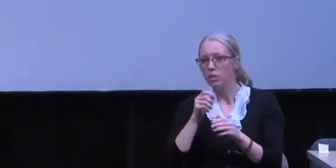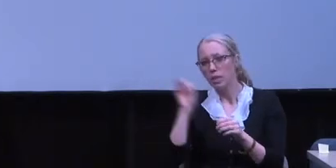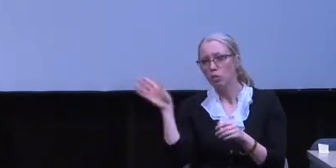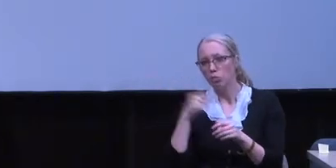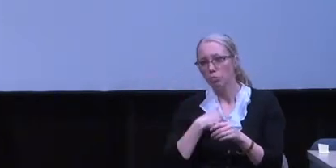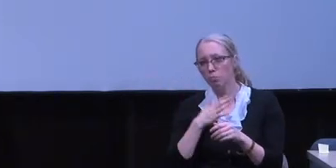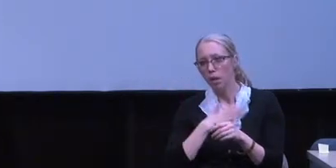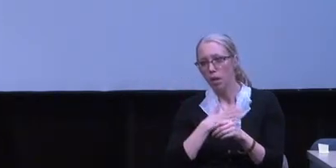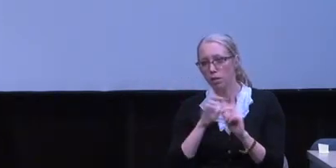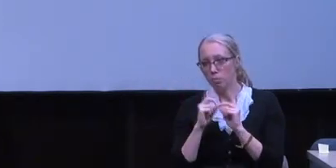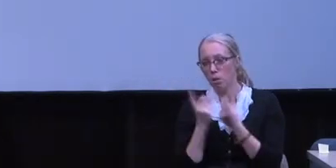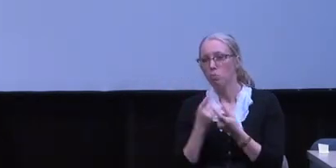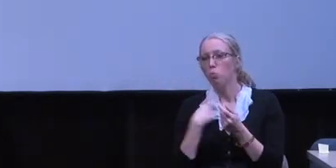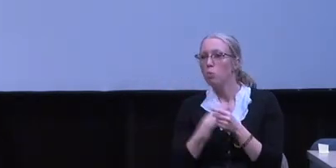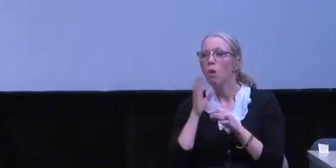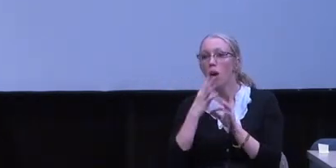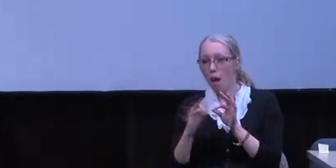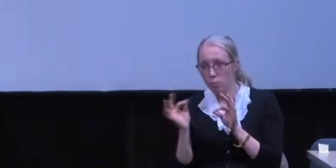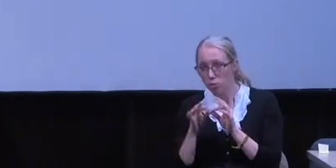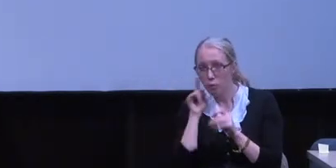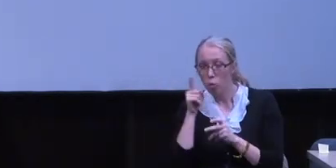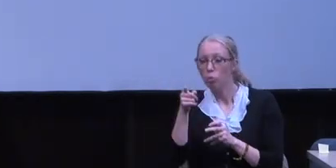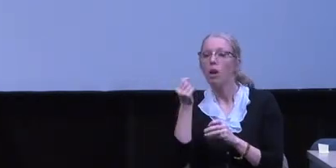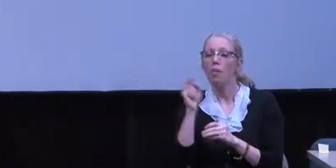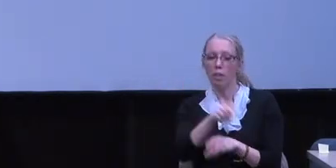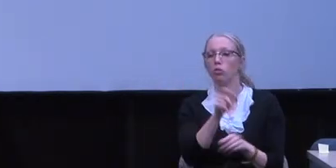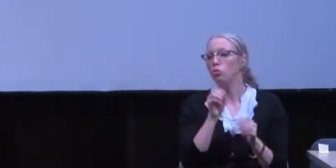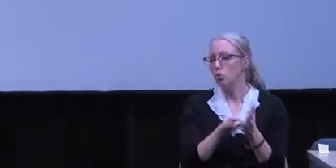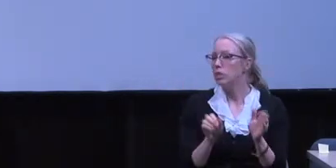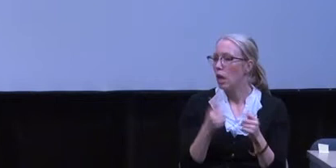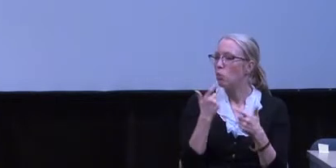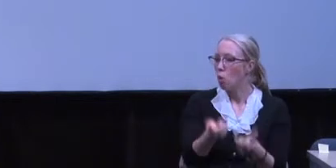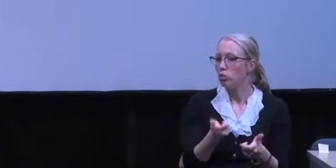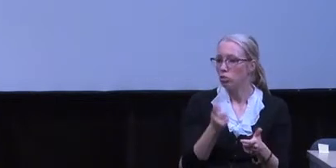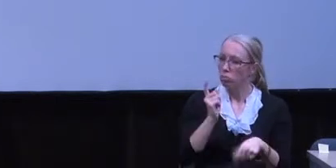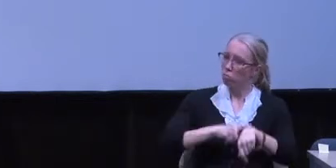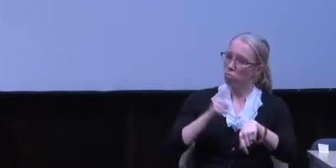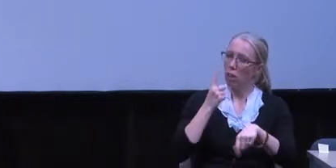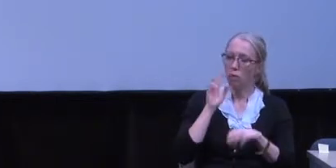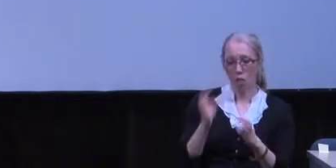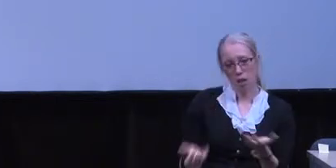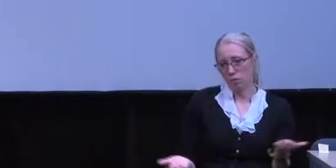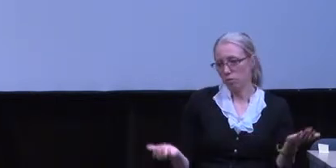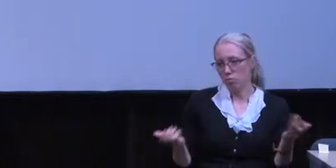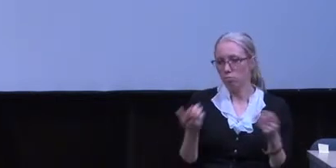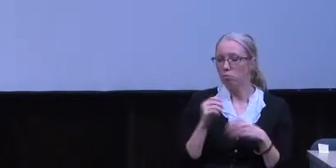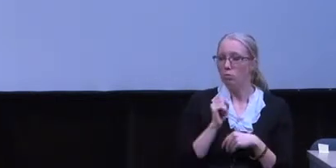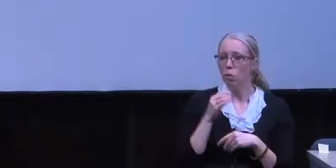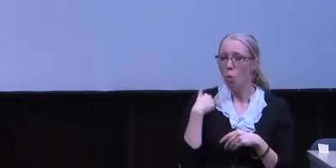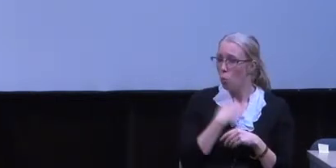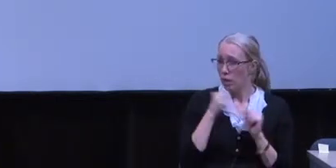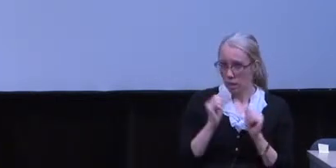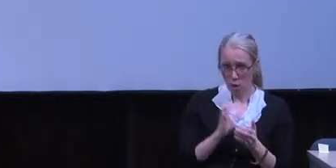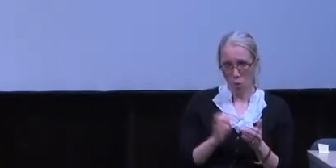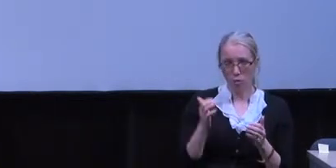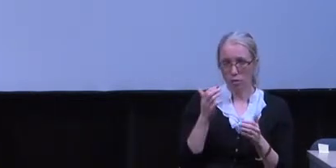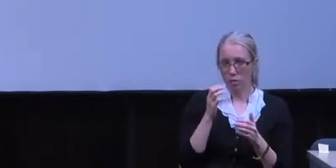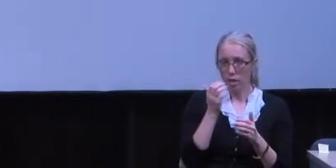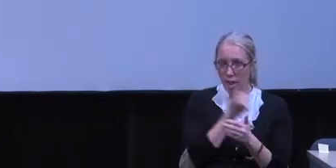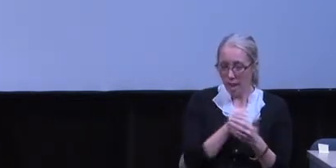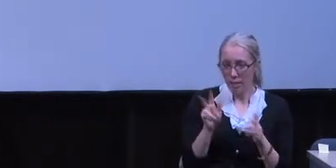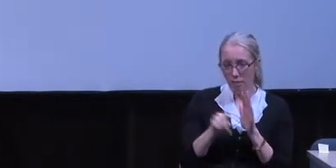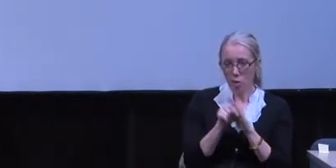quickly so that the students can have that. We will close caption anything that's